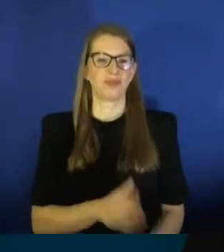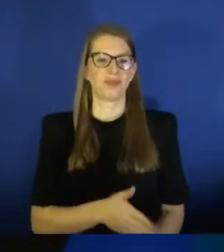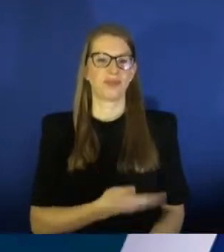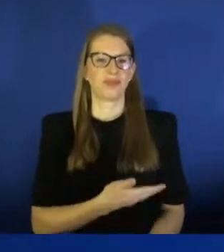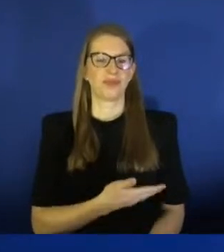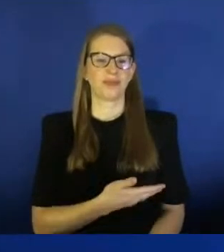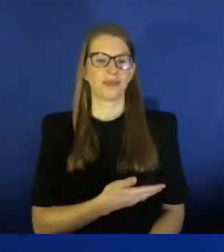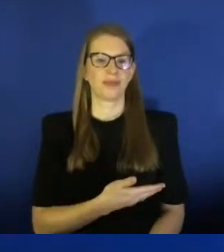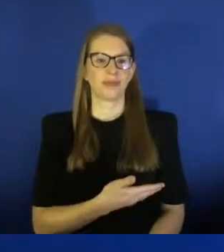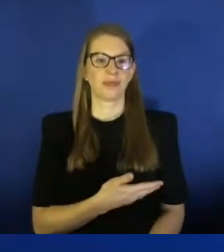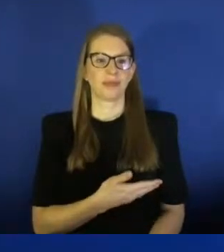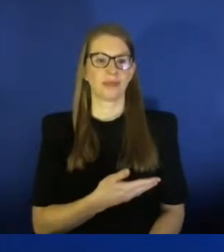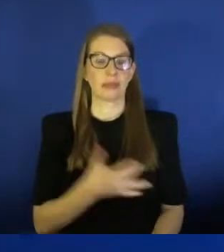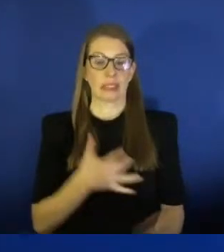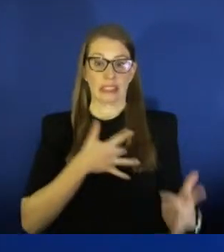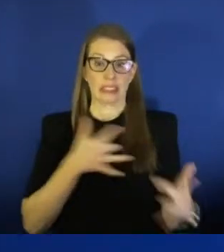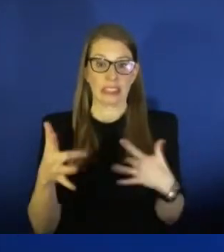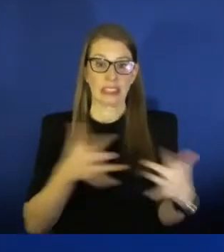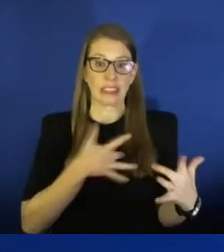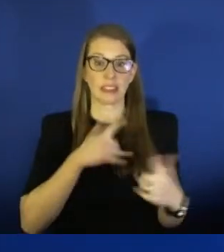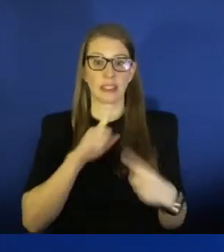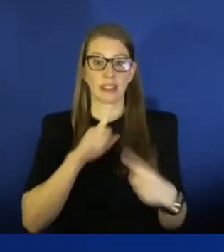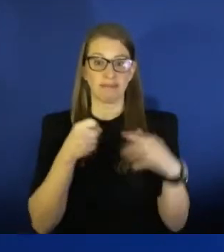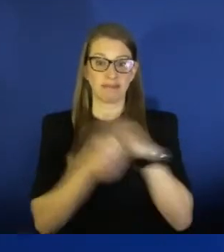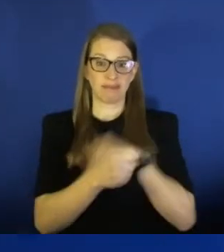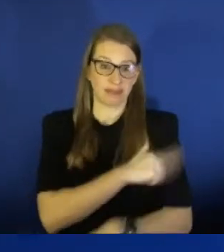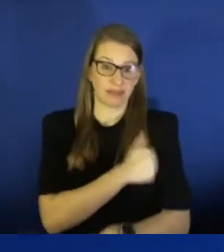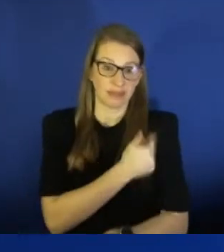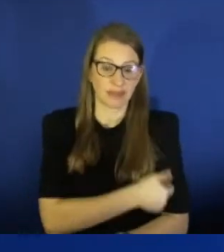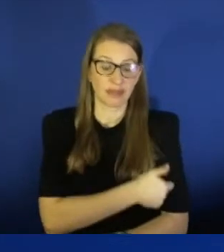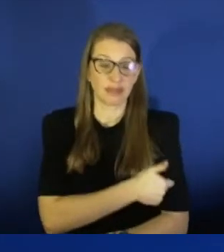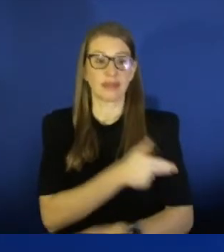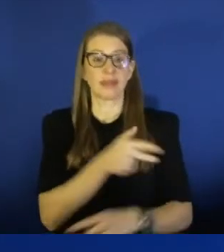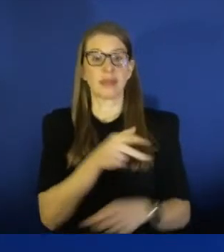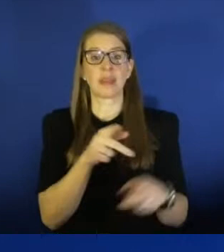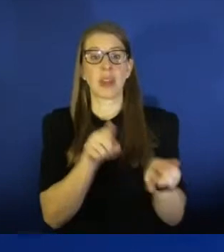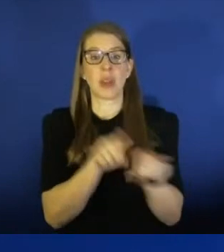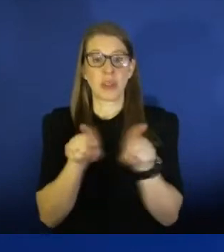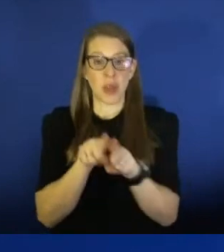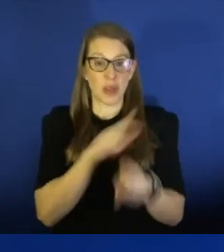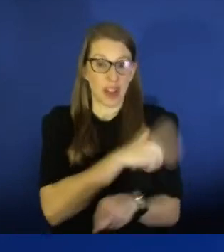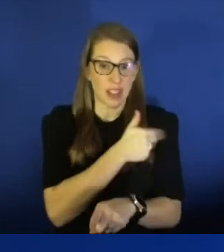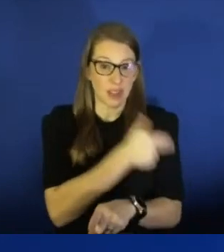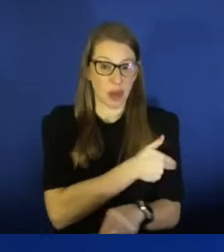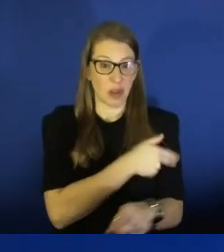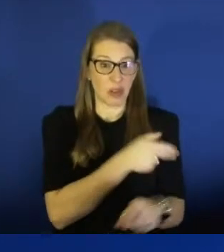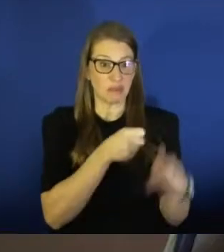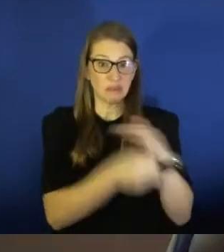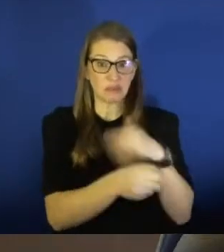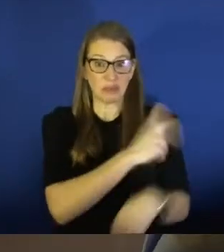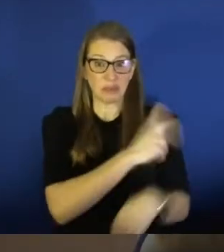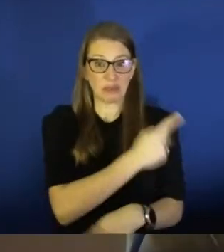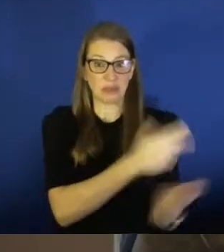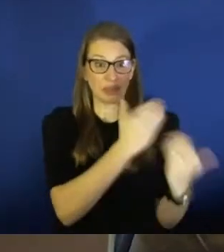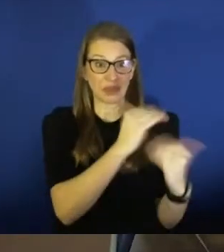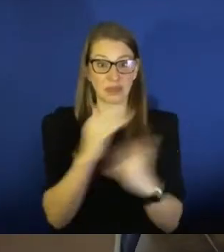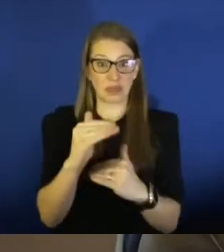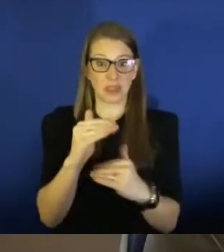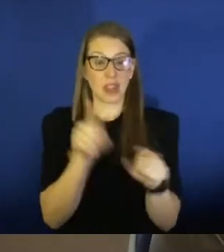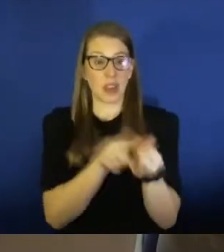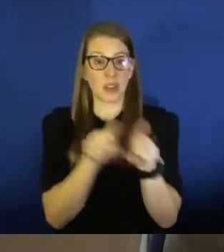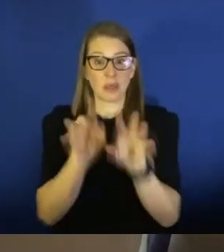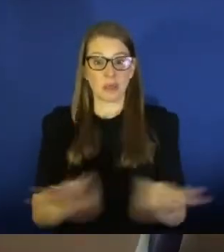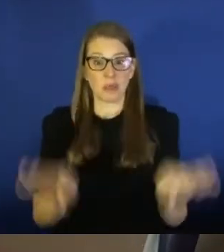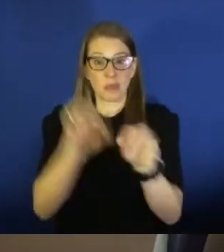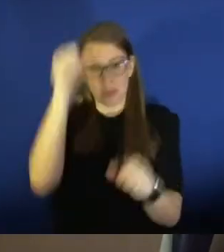we're extremely concerned about hospitalizations and hospital capacity. So that is also important to remember. A big decision